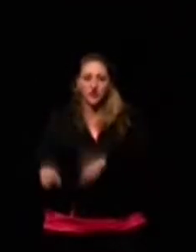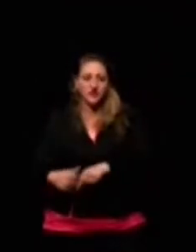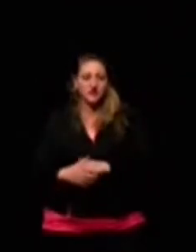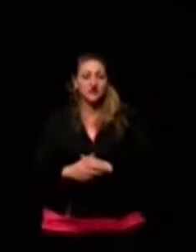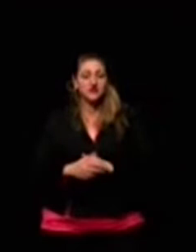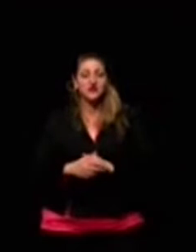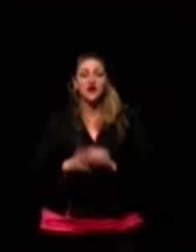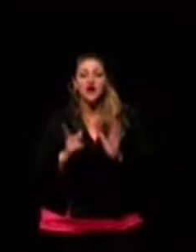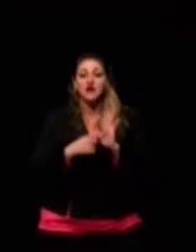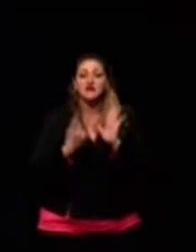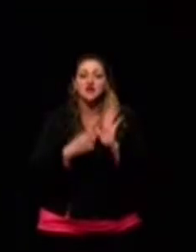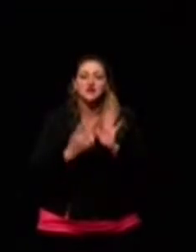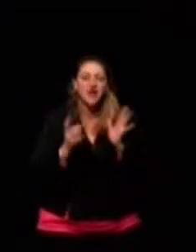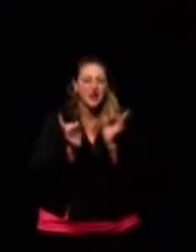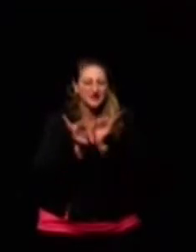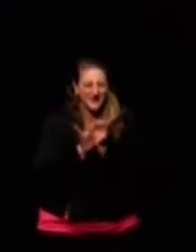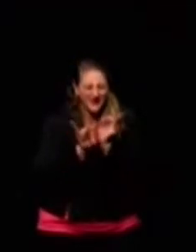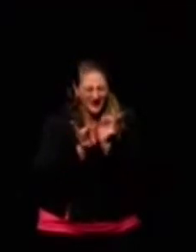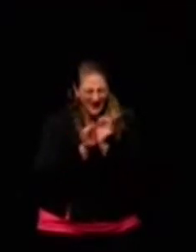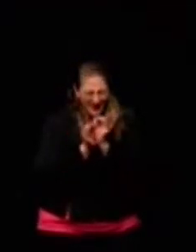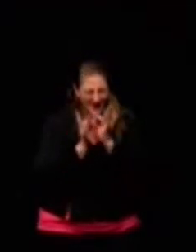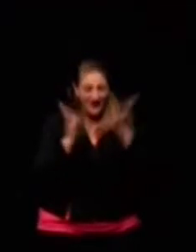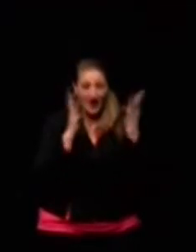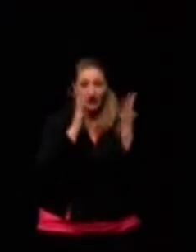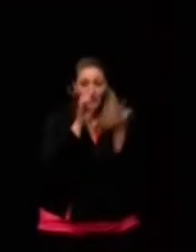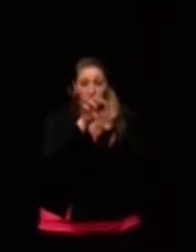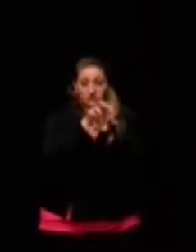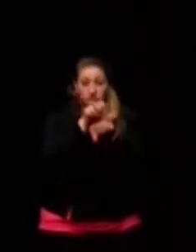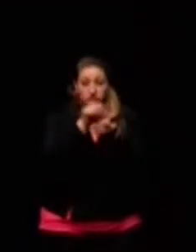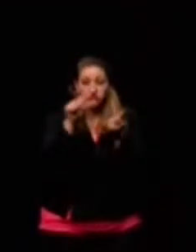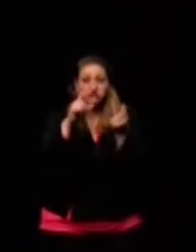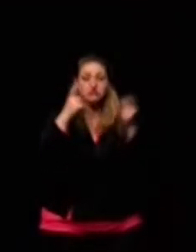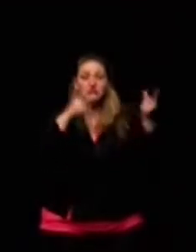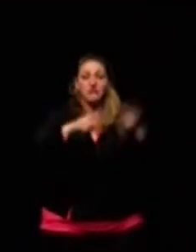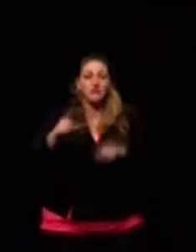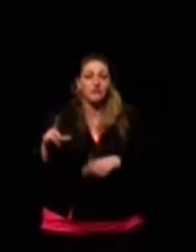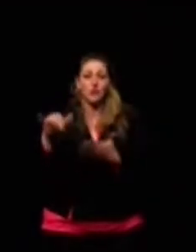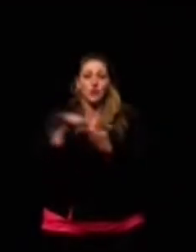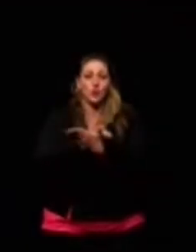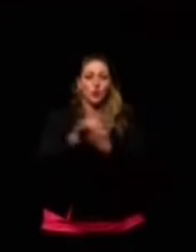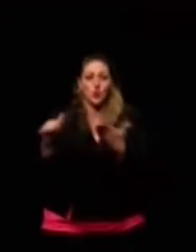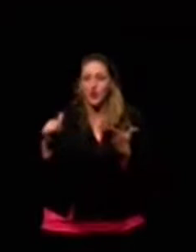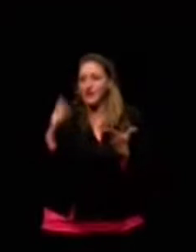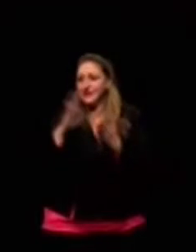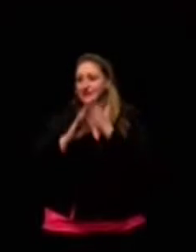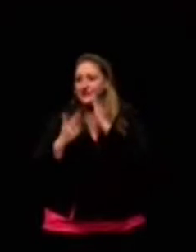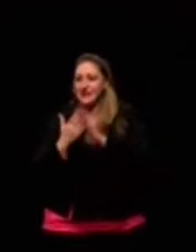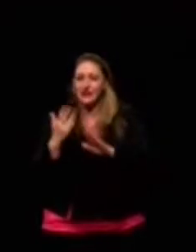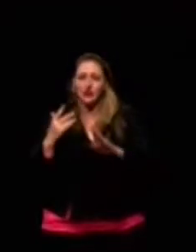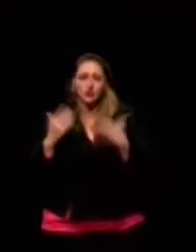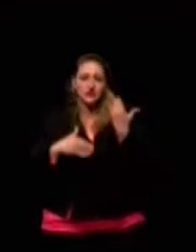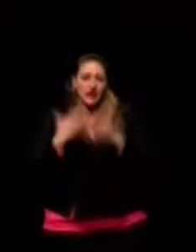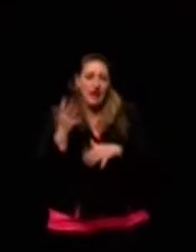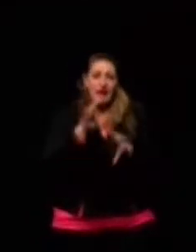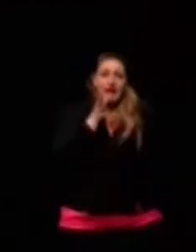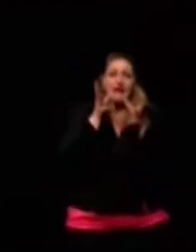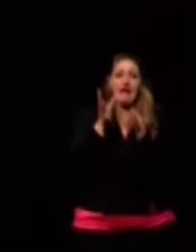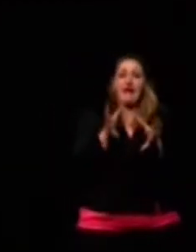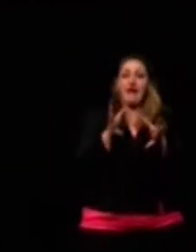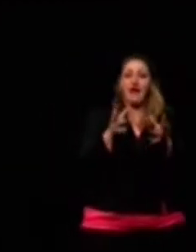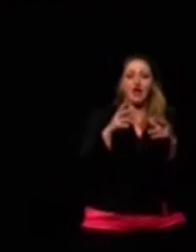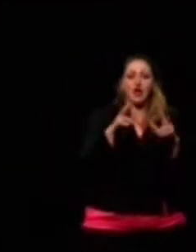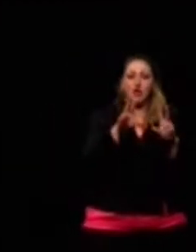sometimes violent consequences. Here in New York City, we've seen a surge in hate crimes targeting